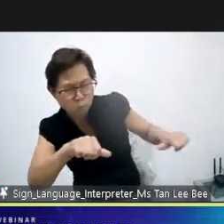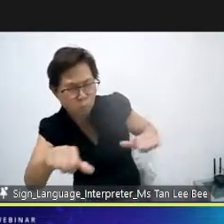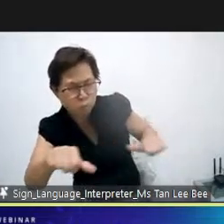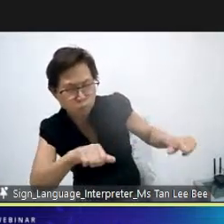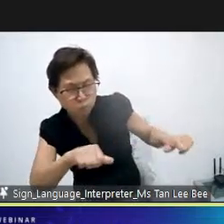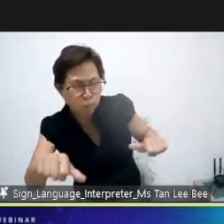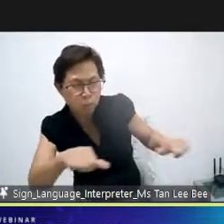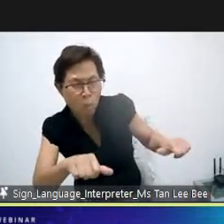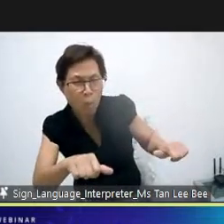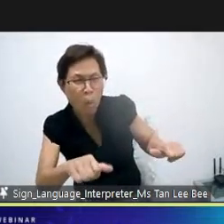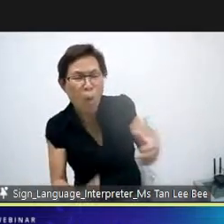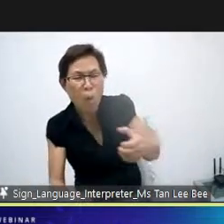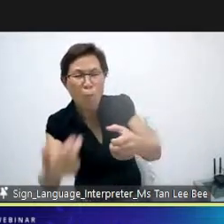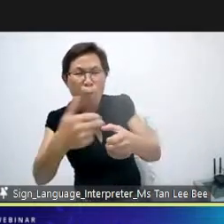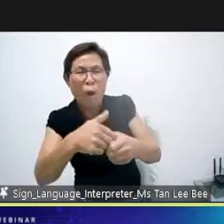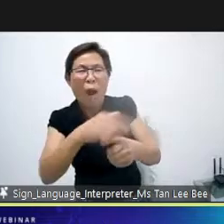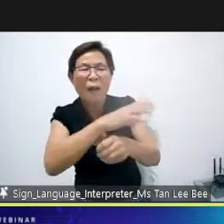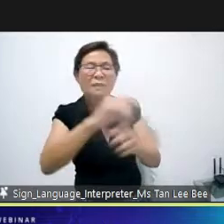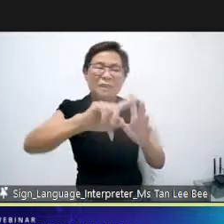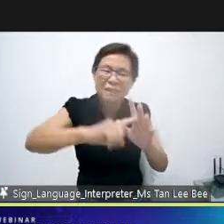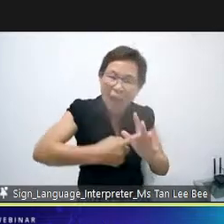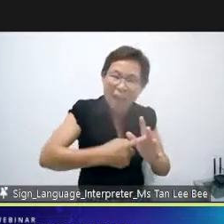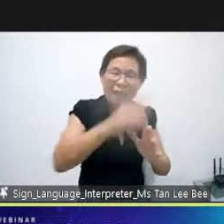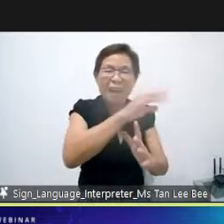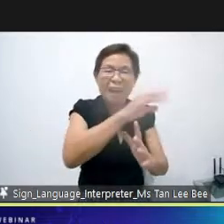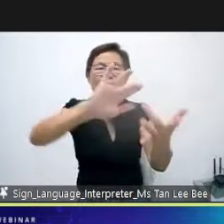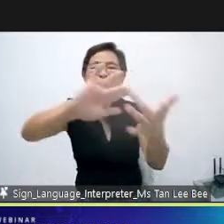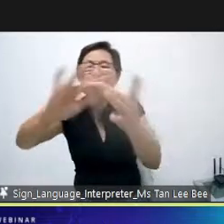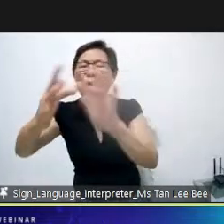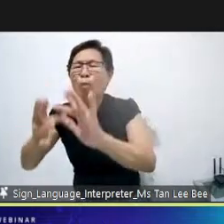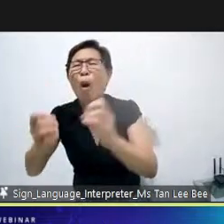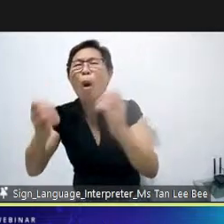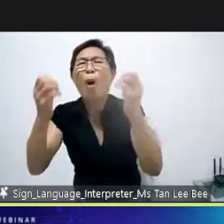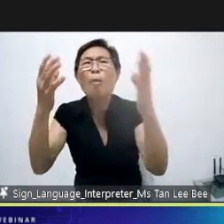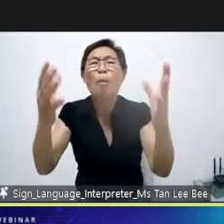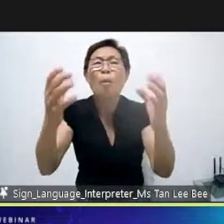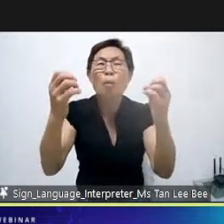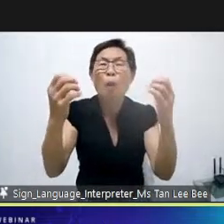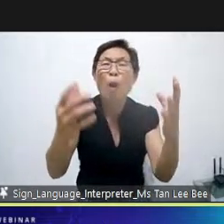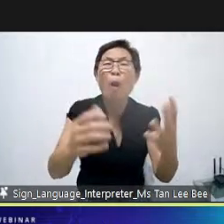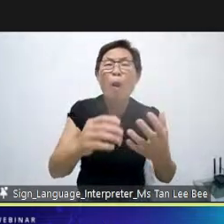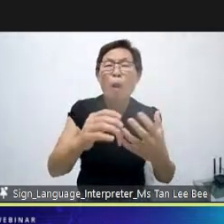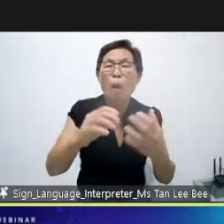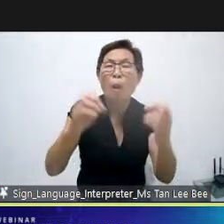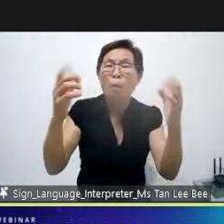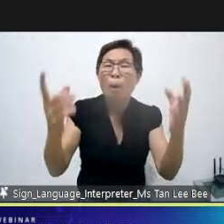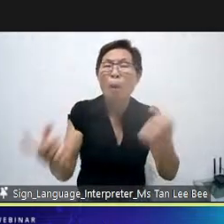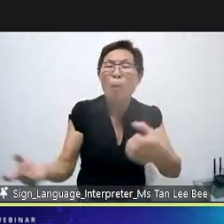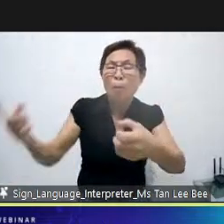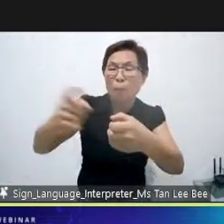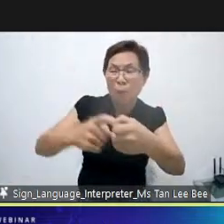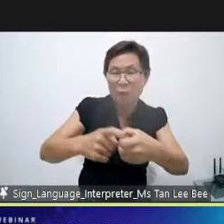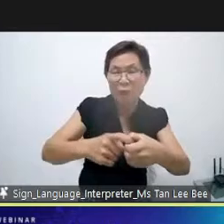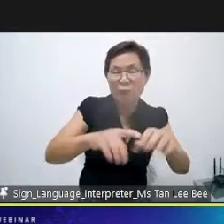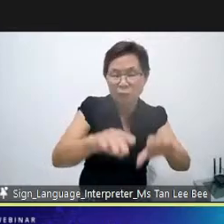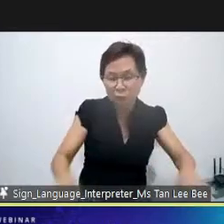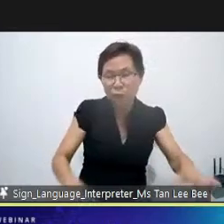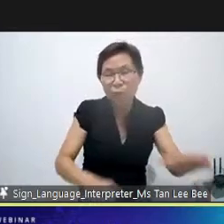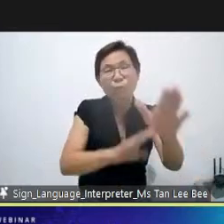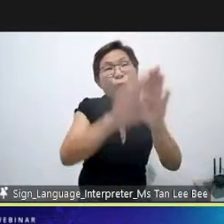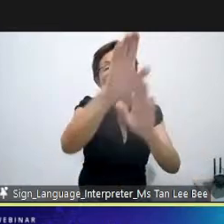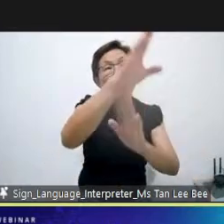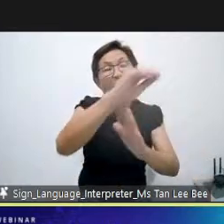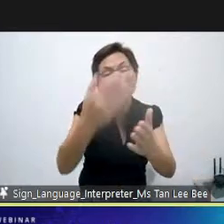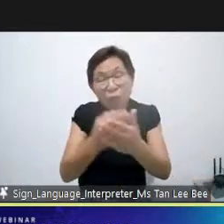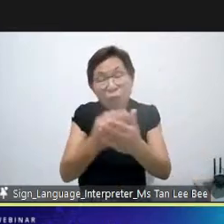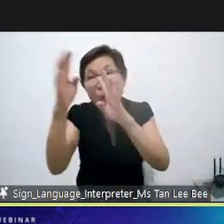of fact, initiated and coordinated several programs related to students' development and innovation,